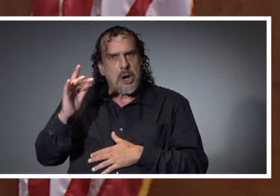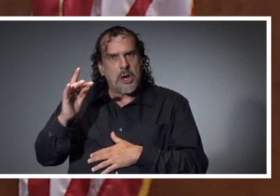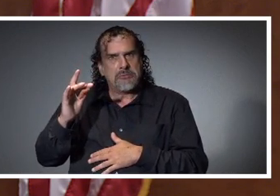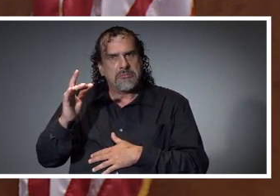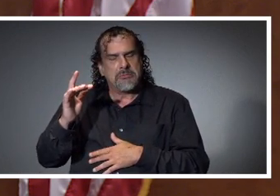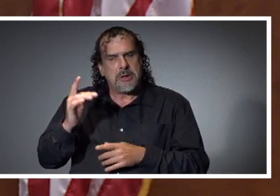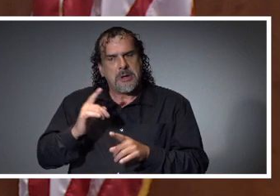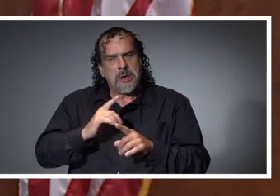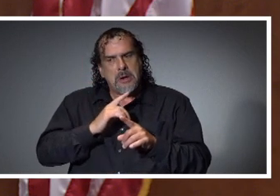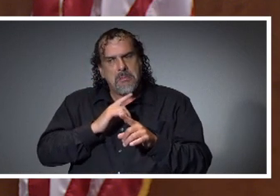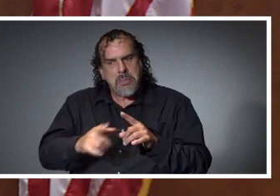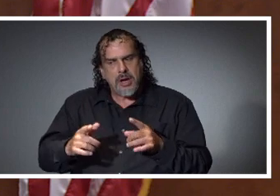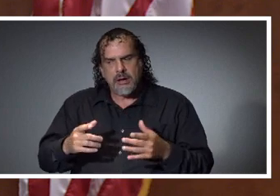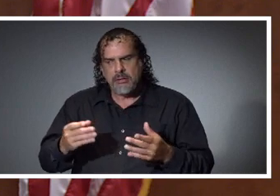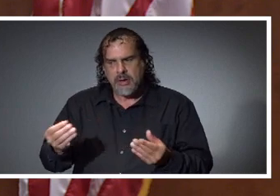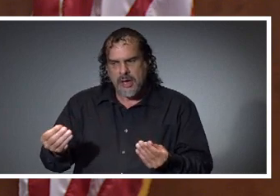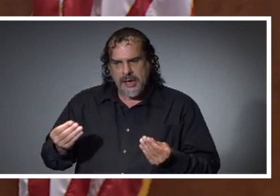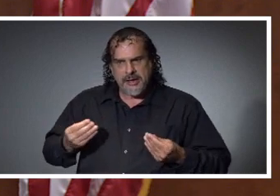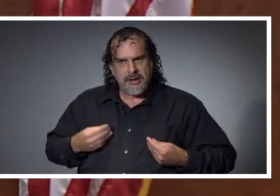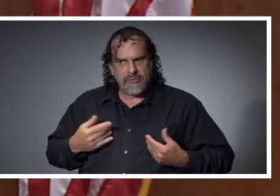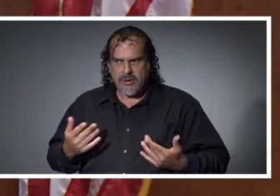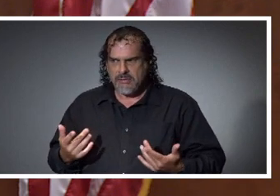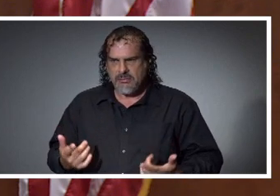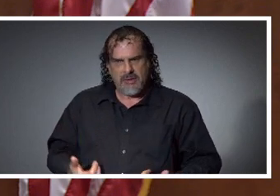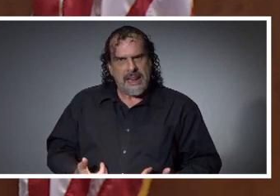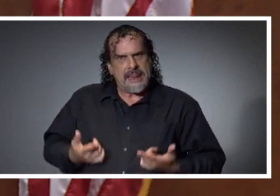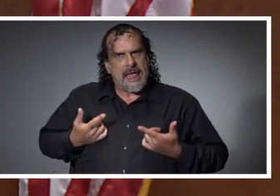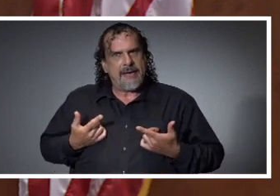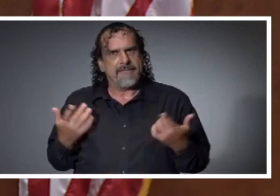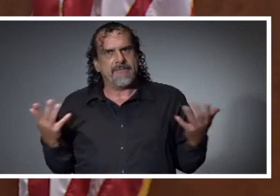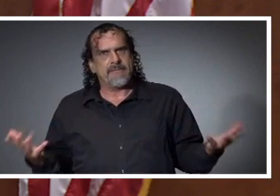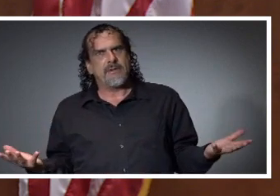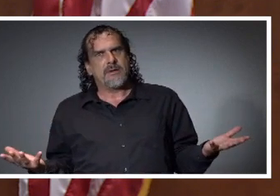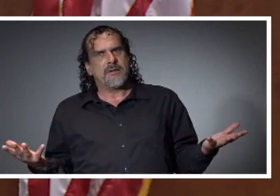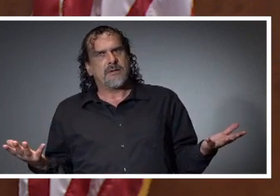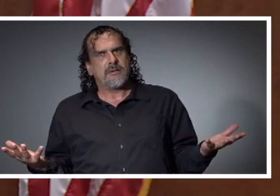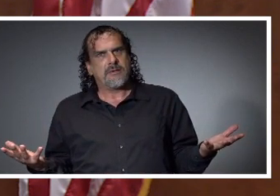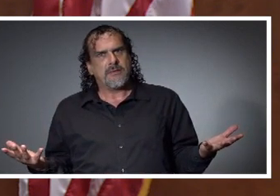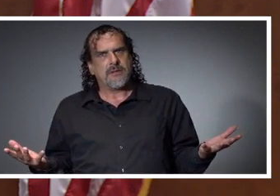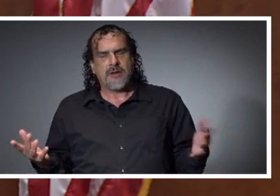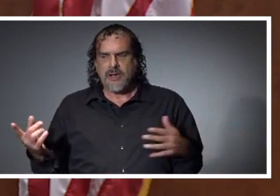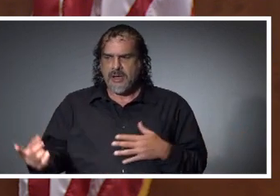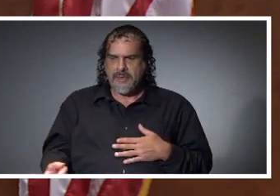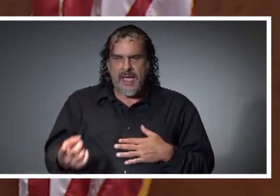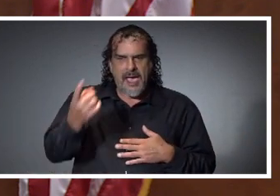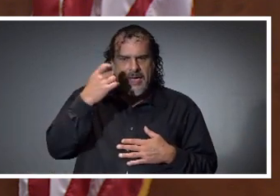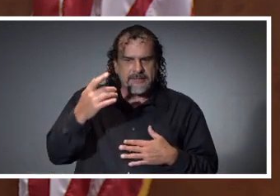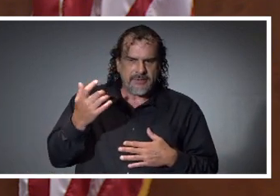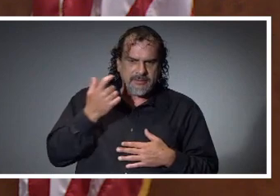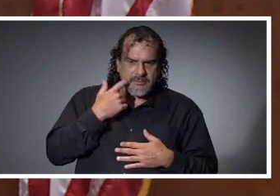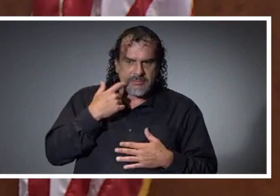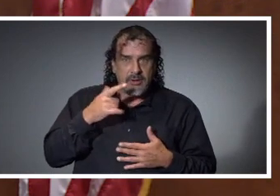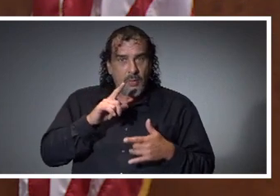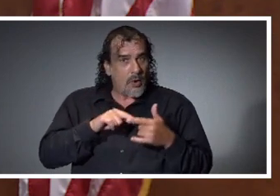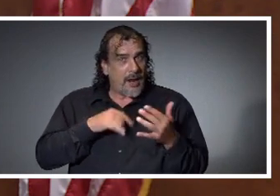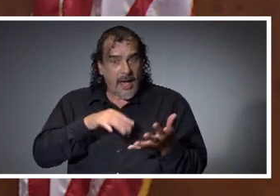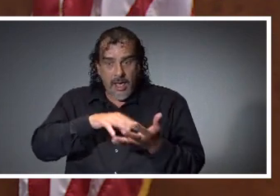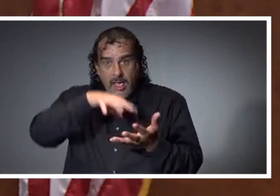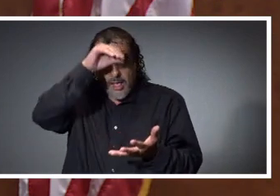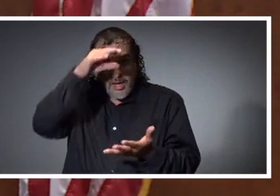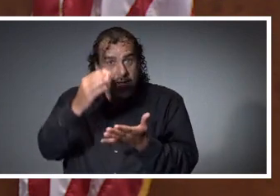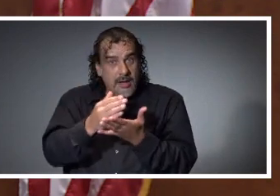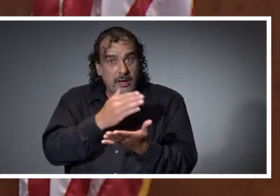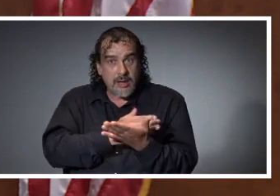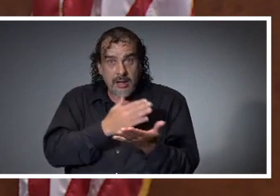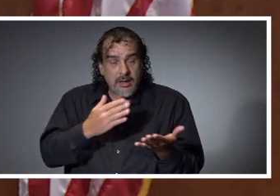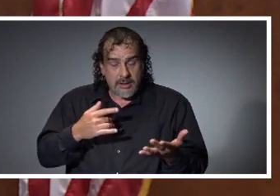also affords us the opportunity to live our life. You know, the question was asked earlier about lessons learned. When we were